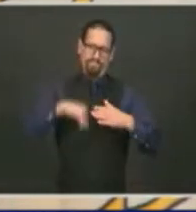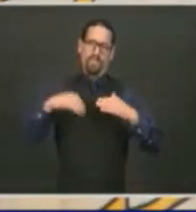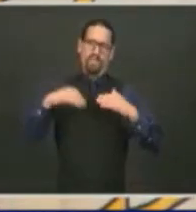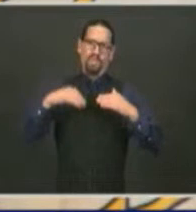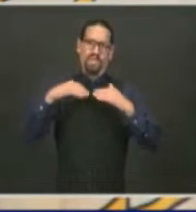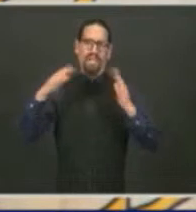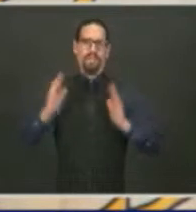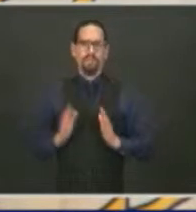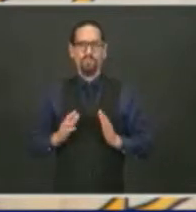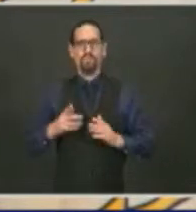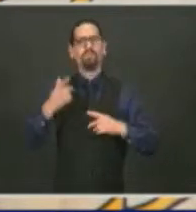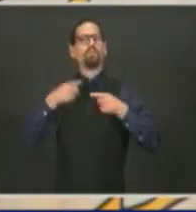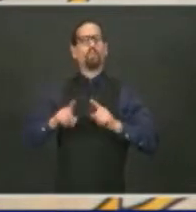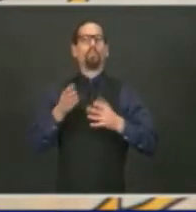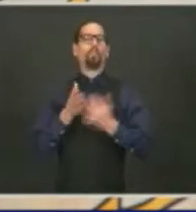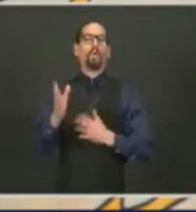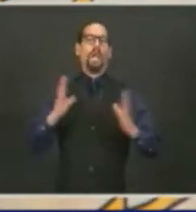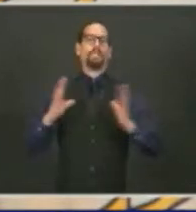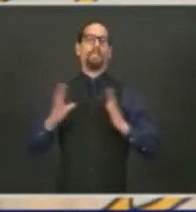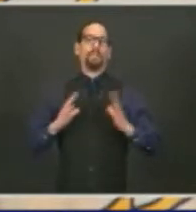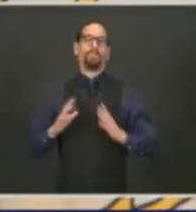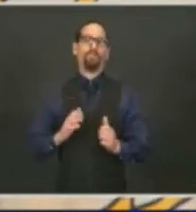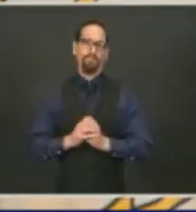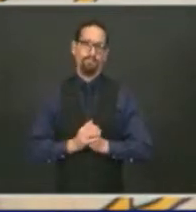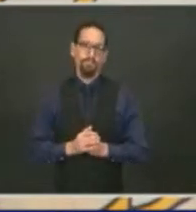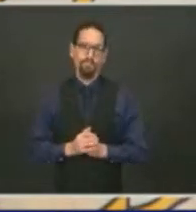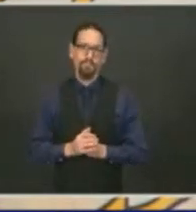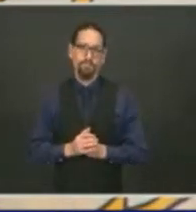way, includes Christmas. And